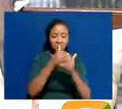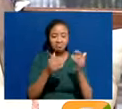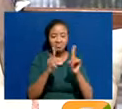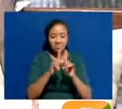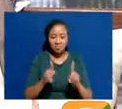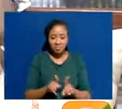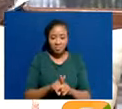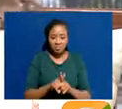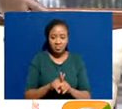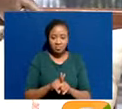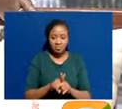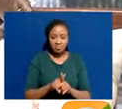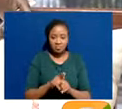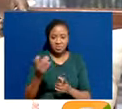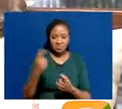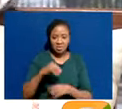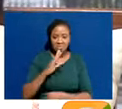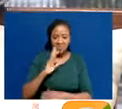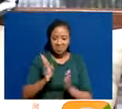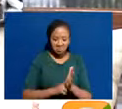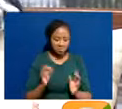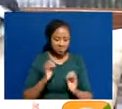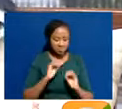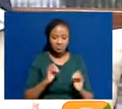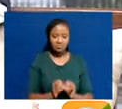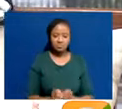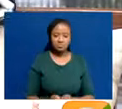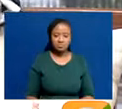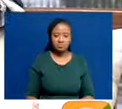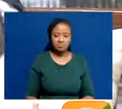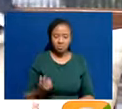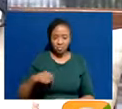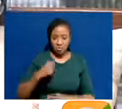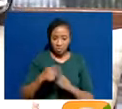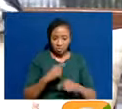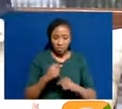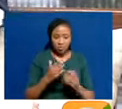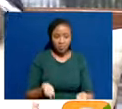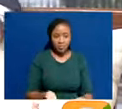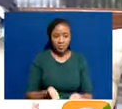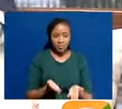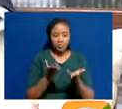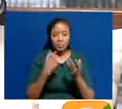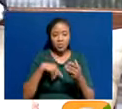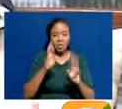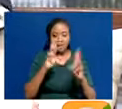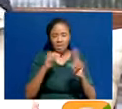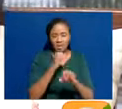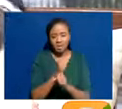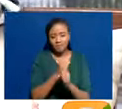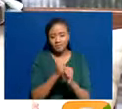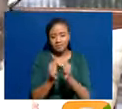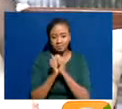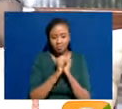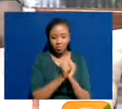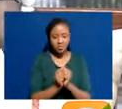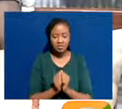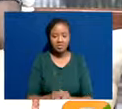when you're reporting to us. It can't be. We're increasing our capacity, we're increasing our staff, but let's work together, Nairobians. That is really what we need. Let's work